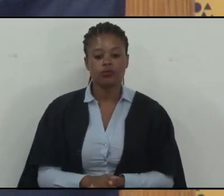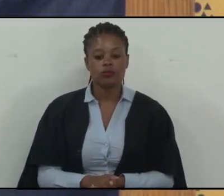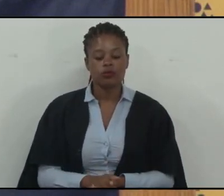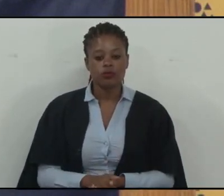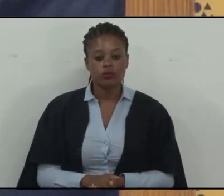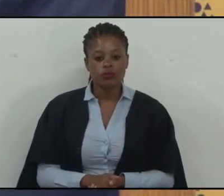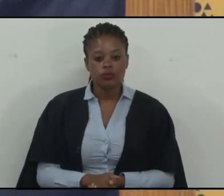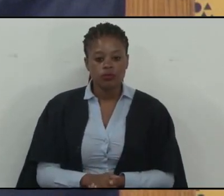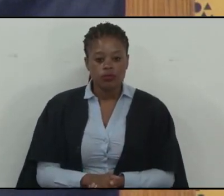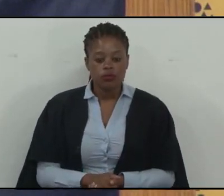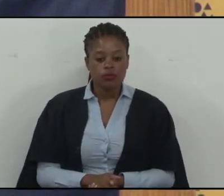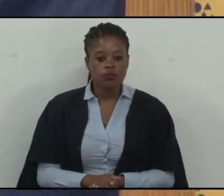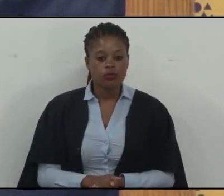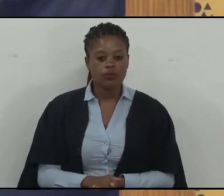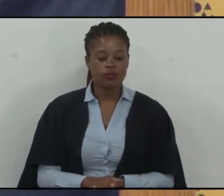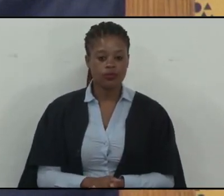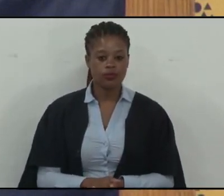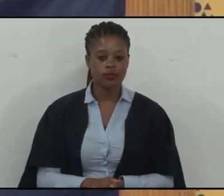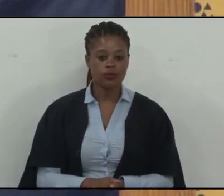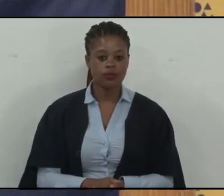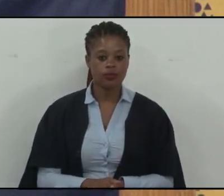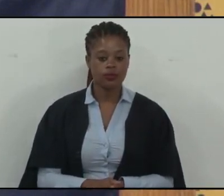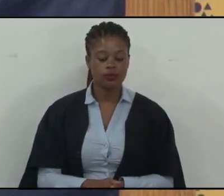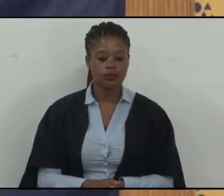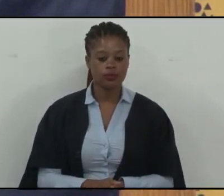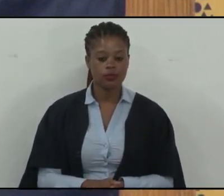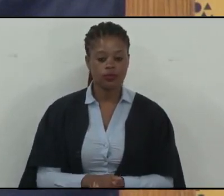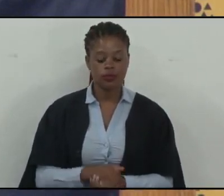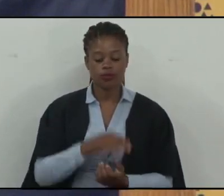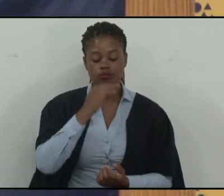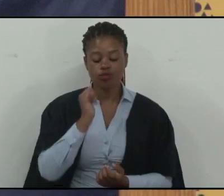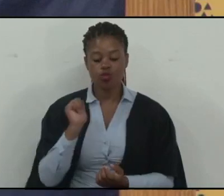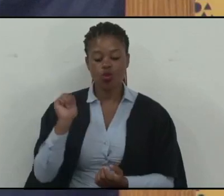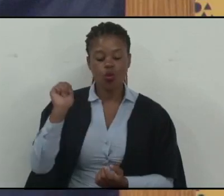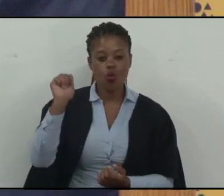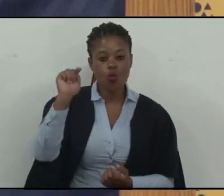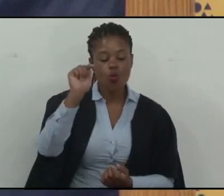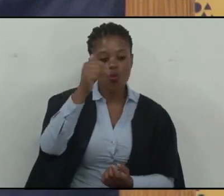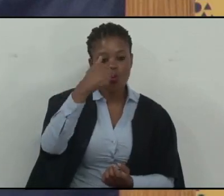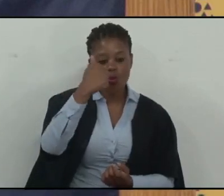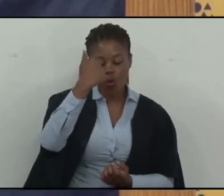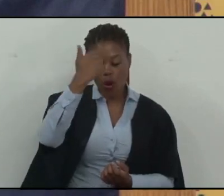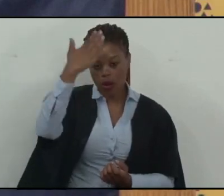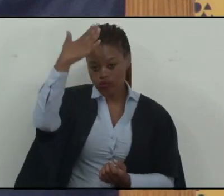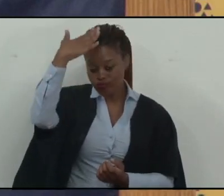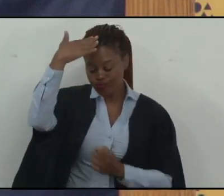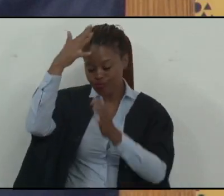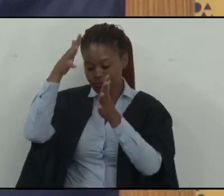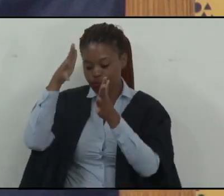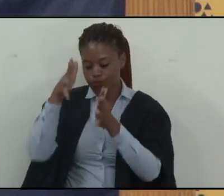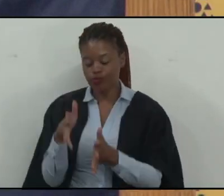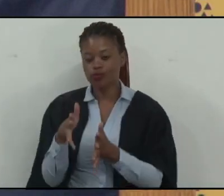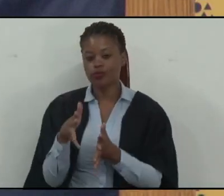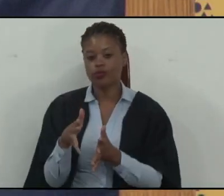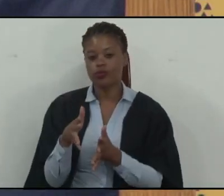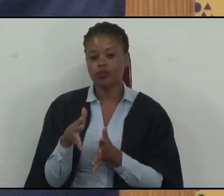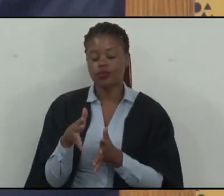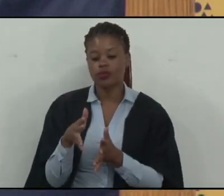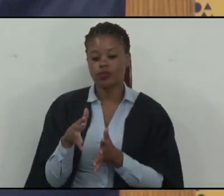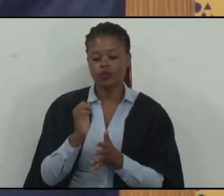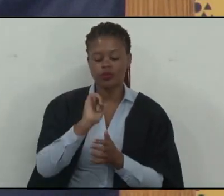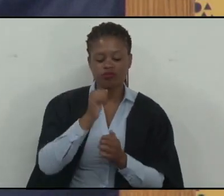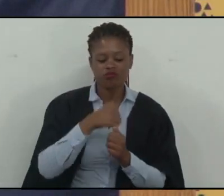Let me pause a moment, and all graduates, let's cast our eyes on